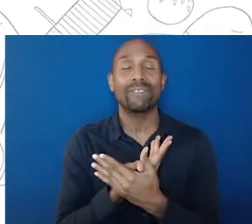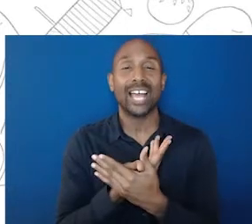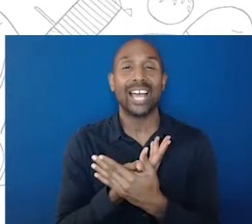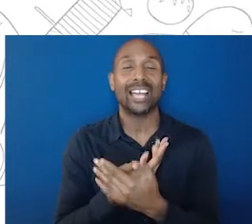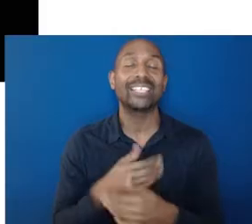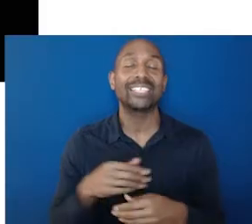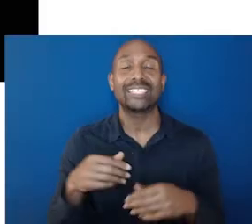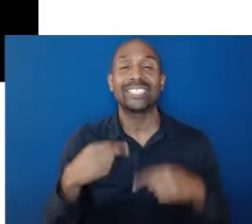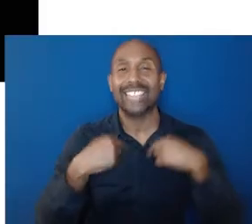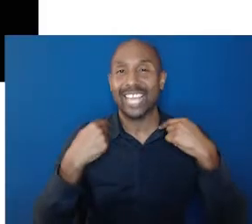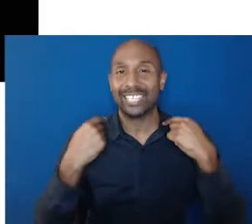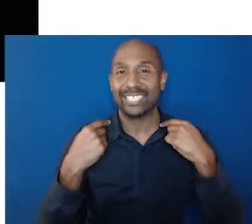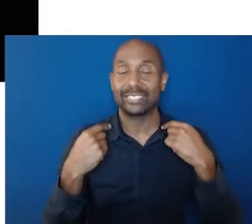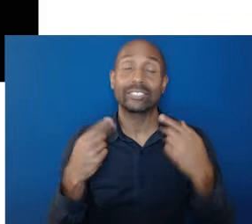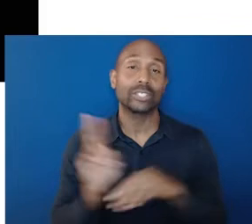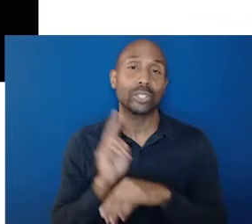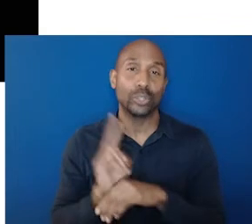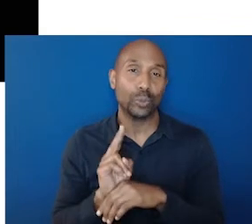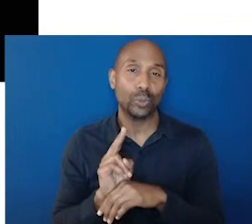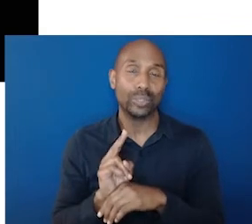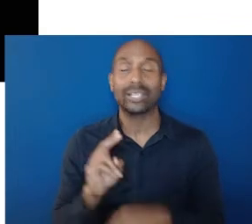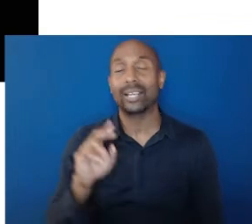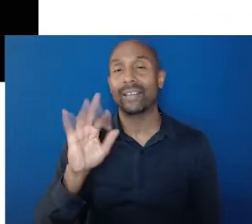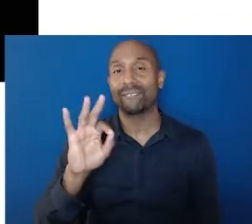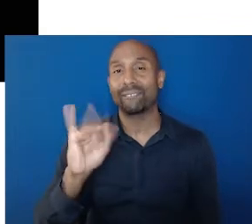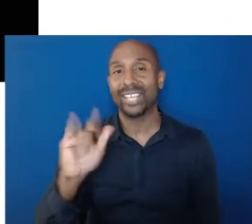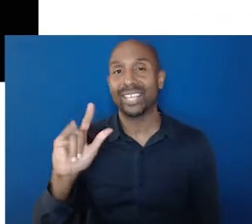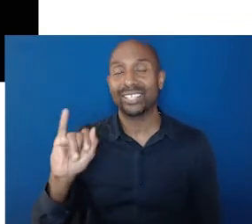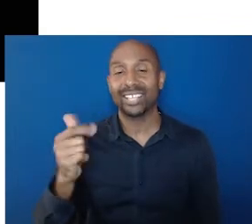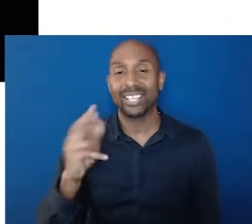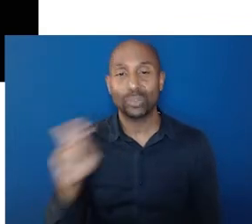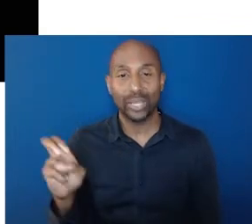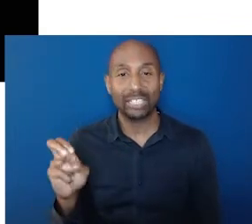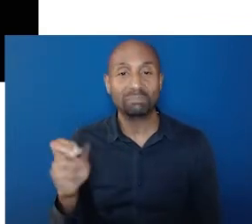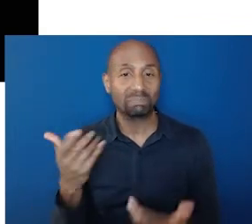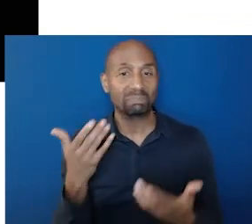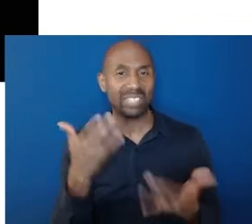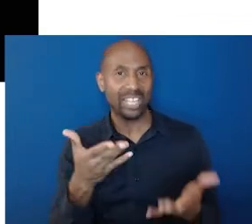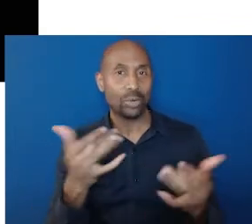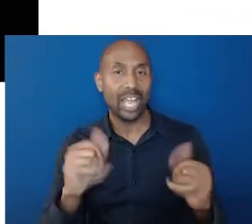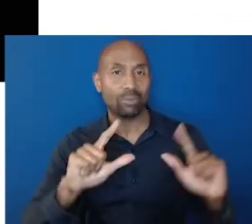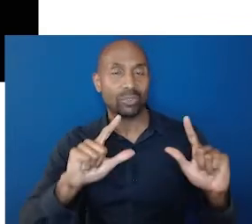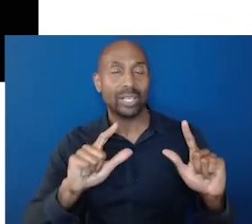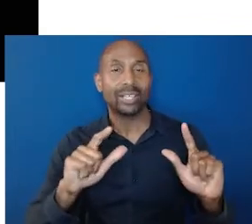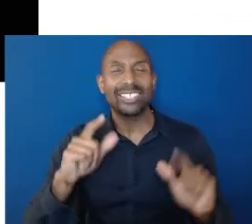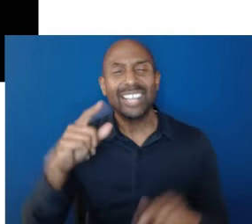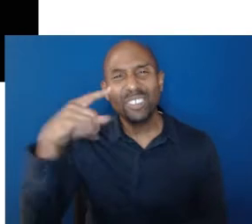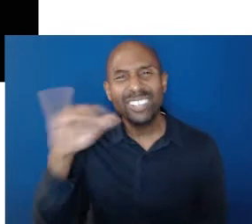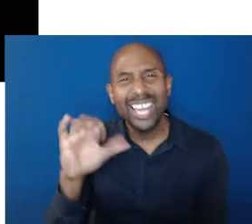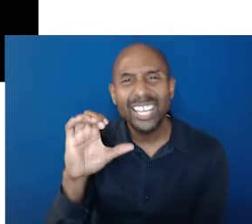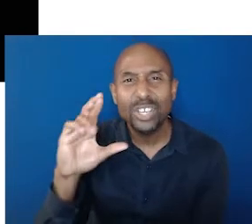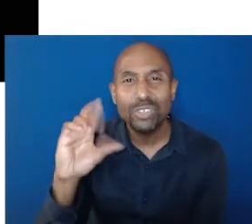butterfly necklace. Mm-hmm. That was done with filigree, and that's so beautiful on the screen right now. Mm-hmm. And it looks almost like